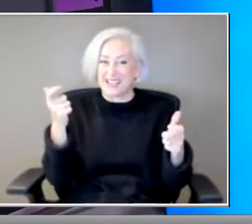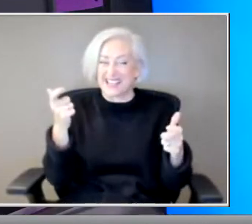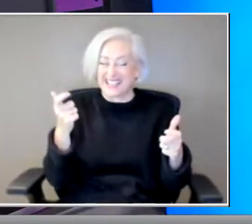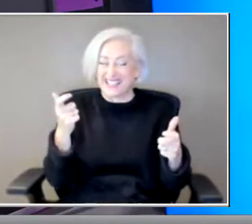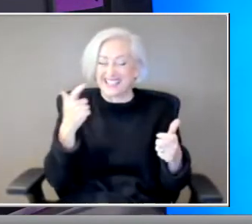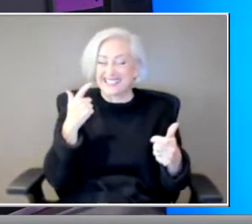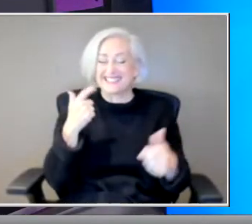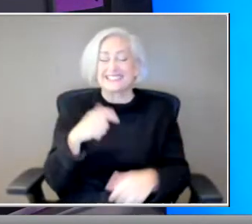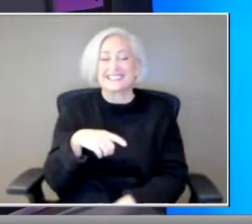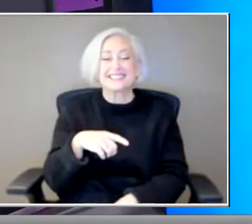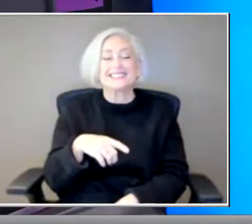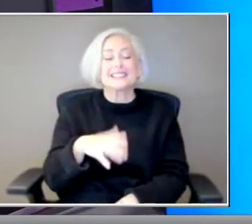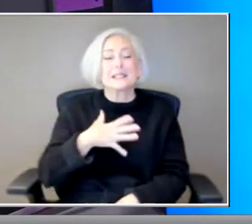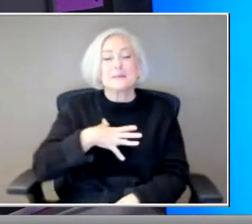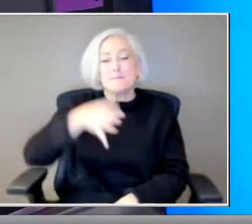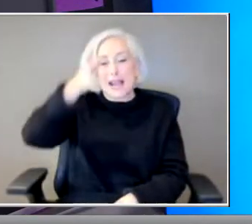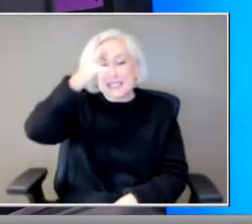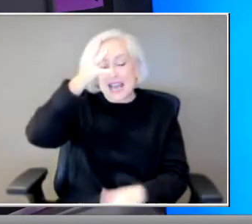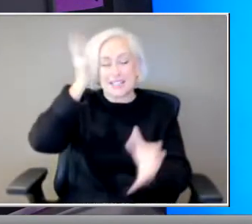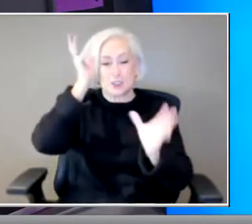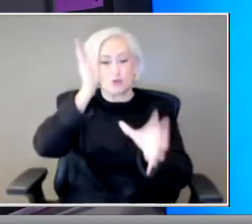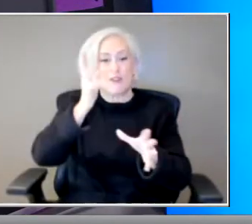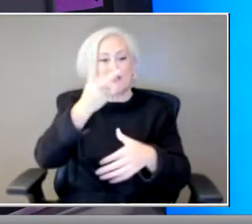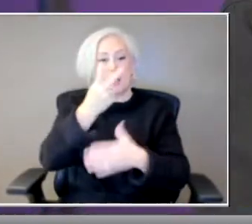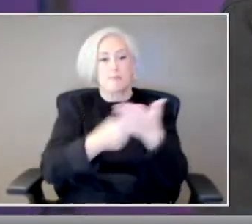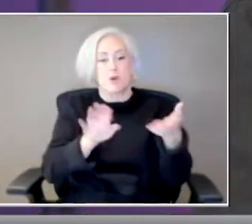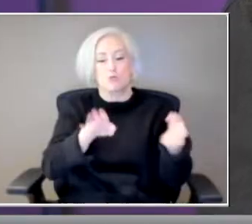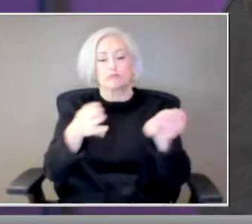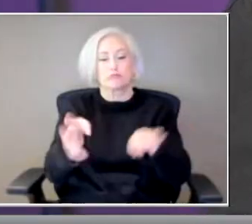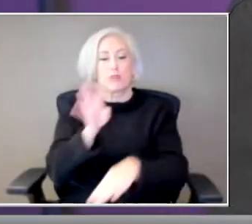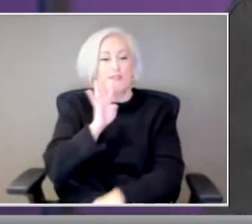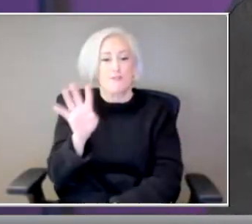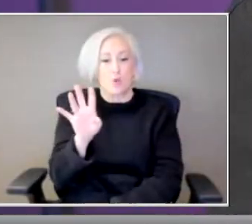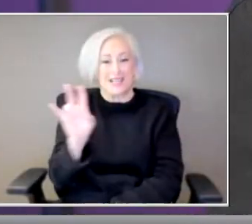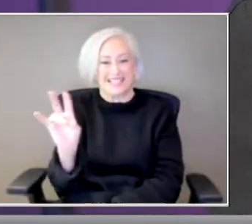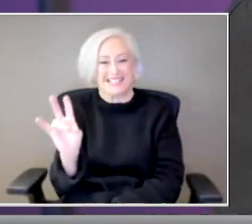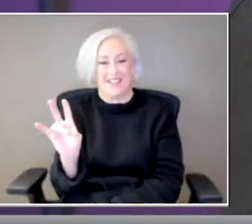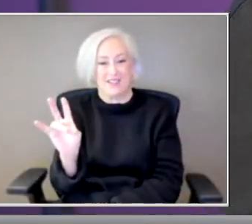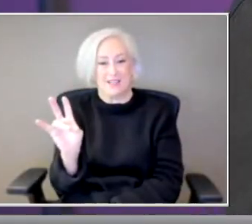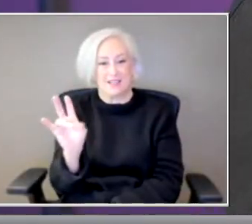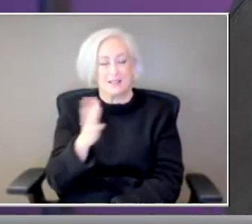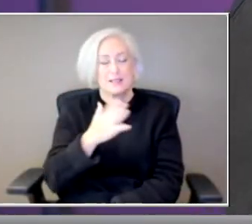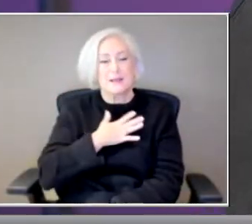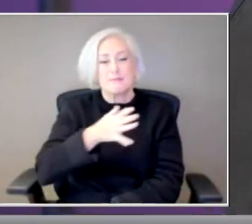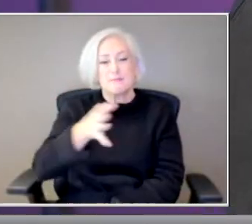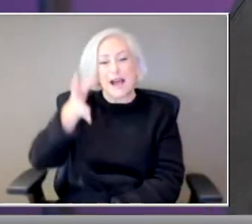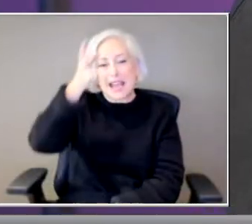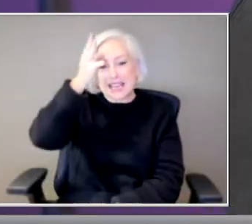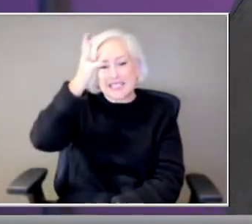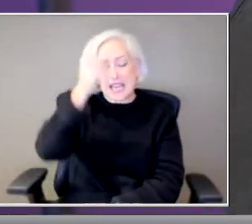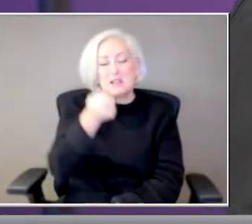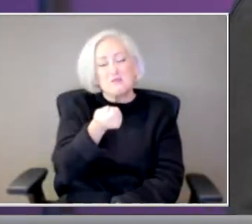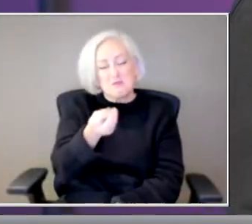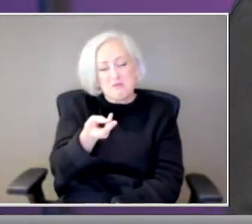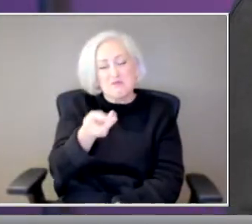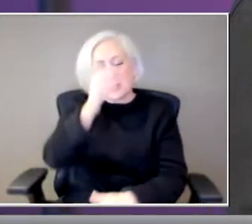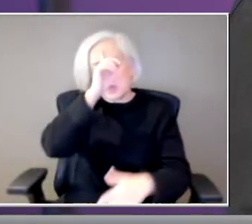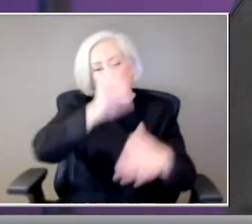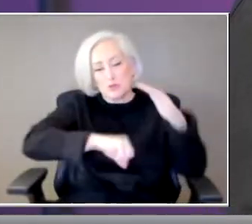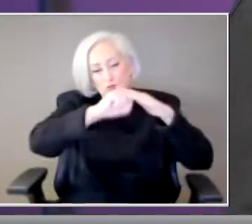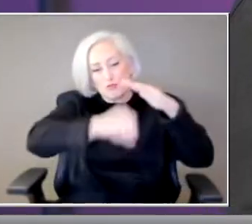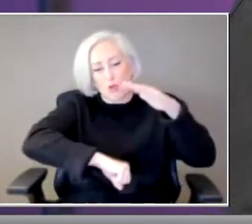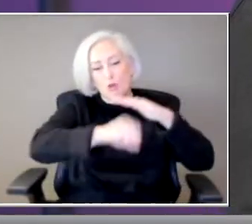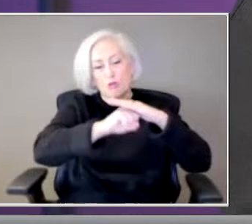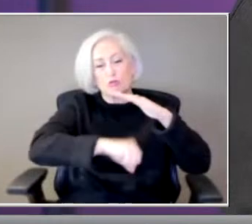my father and my grandfather both died at 47 years old. So My young. dad had a couple strokes at first, and they weren't really